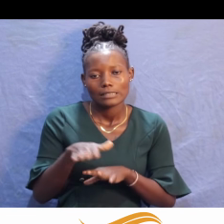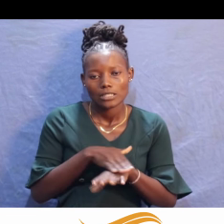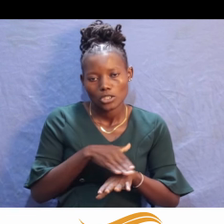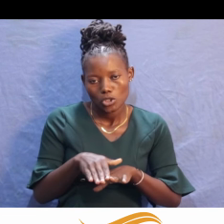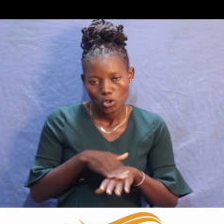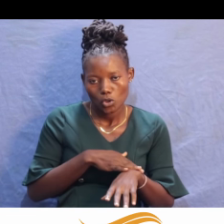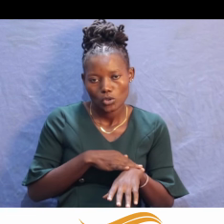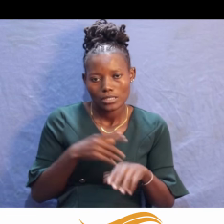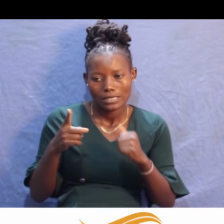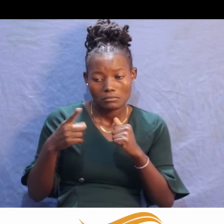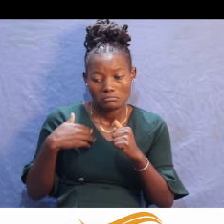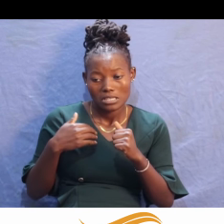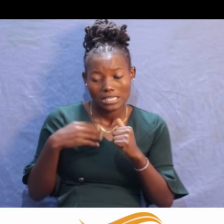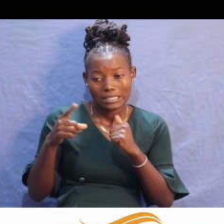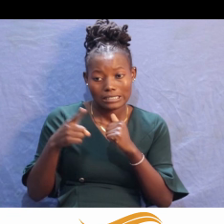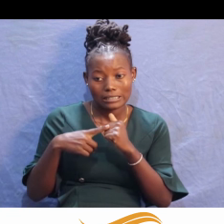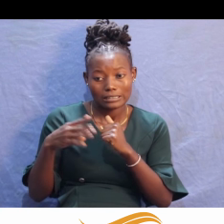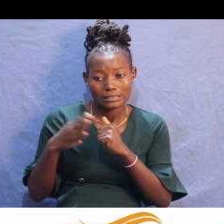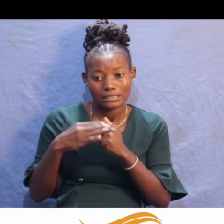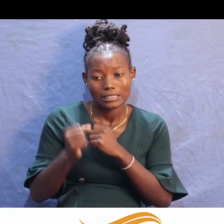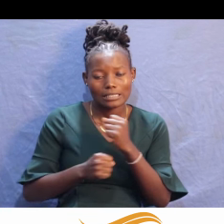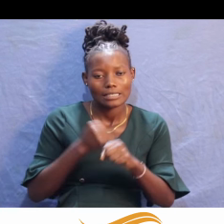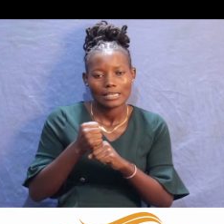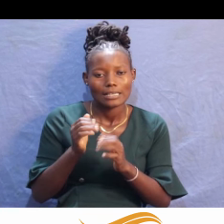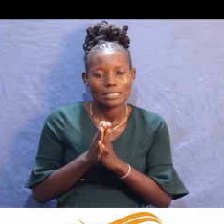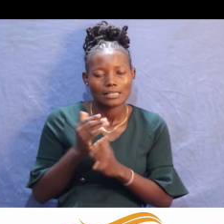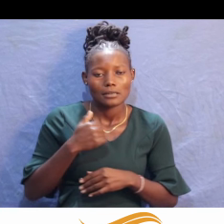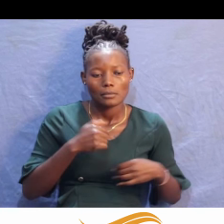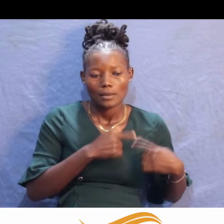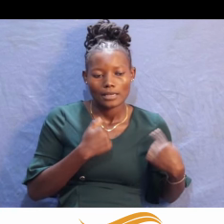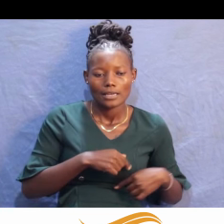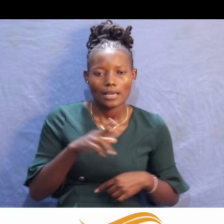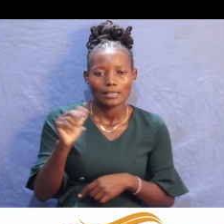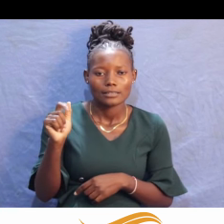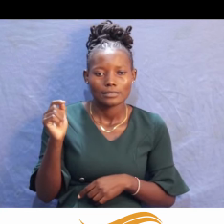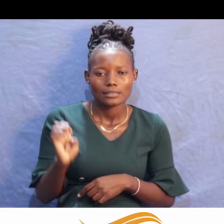I'm 69 years old and my heart rate runs in the 60s